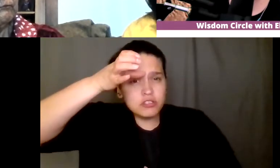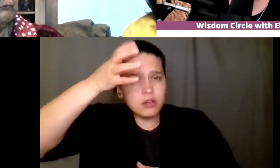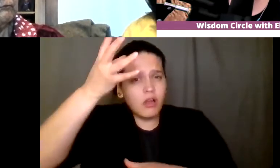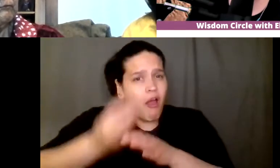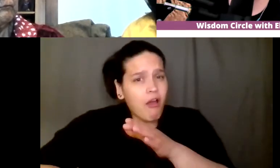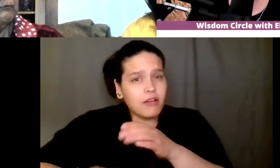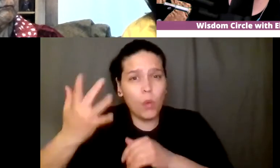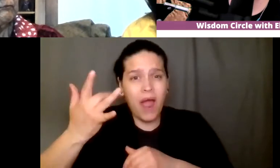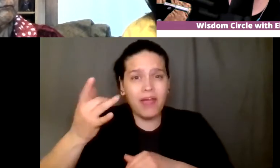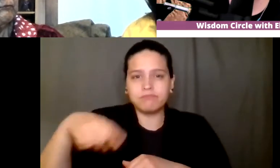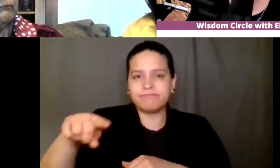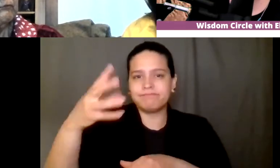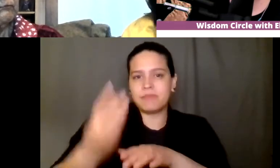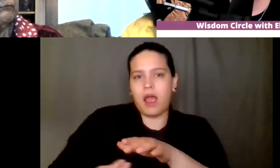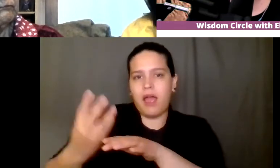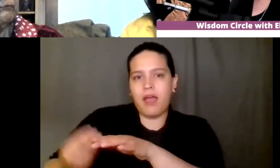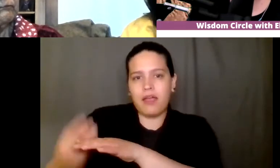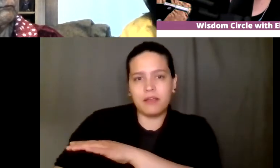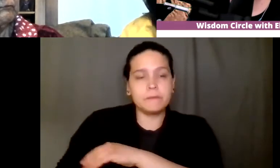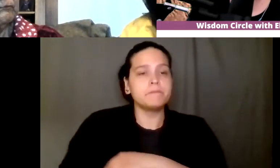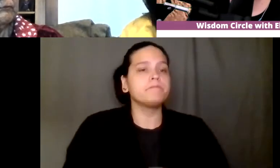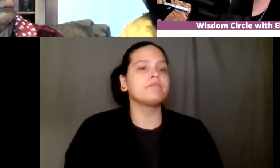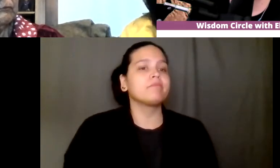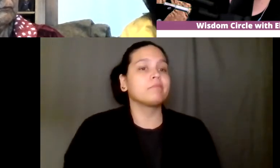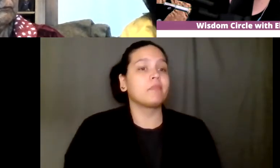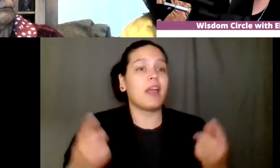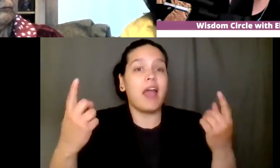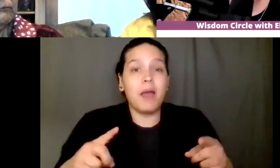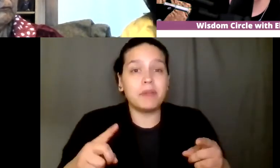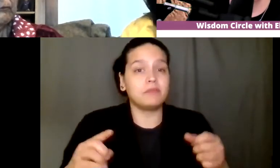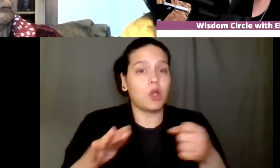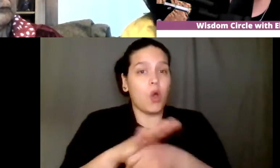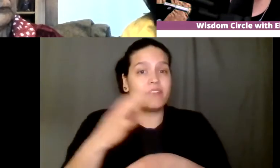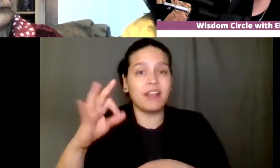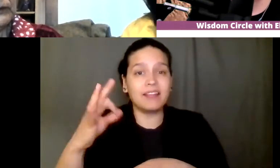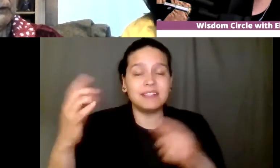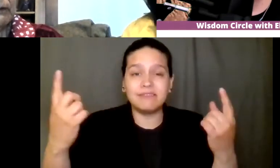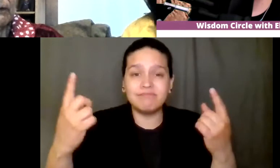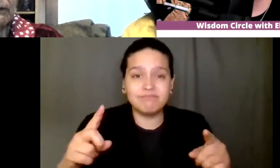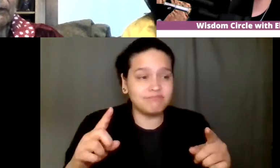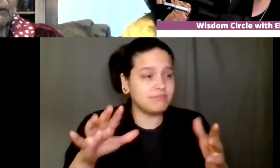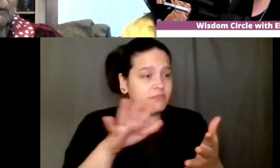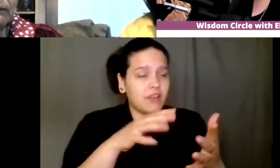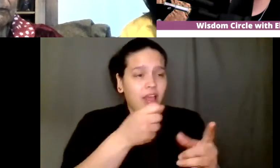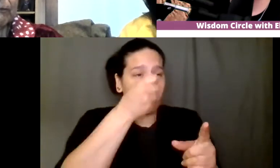all of a sudden COVID-19 hits and we don't know where to go, what to